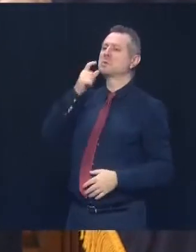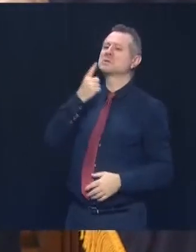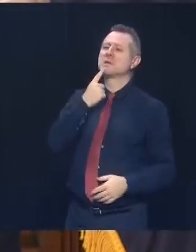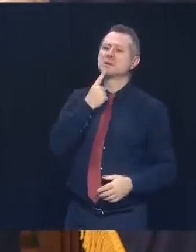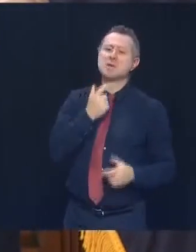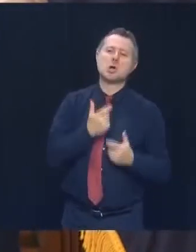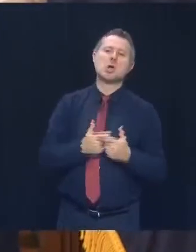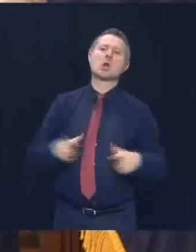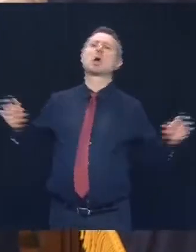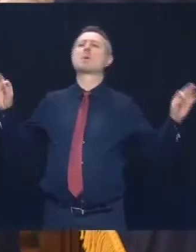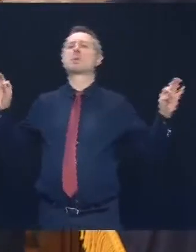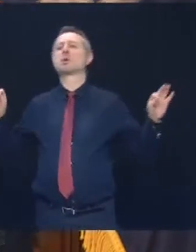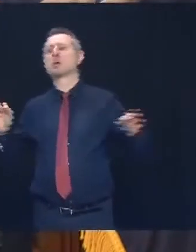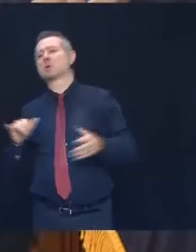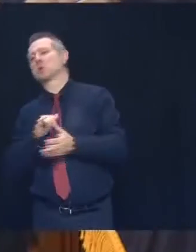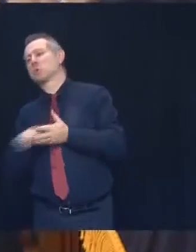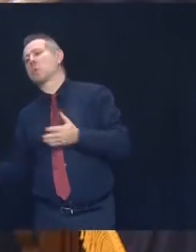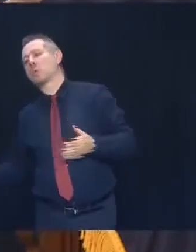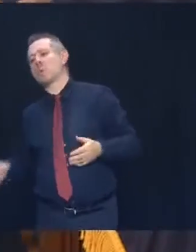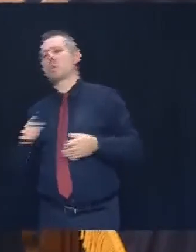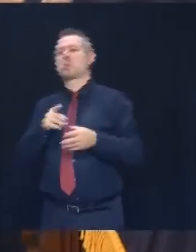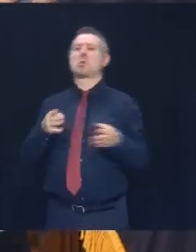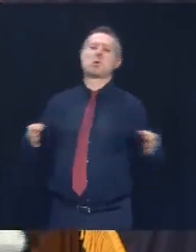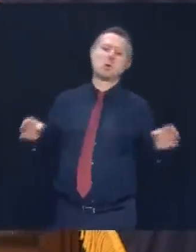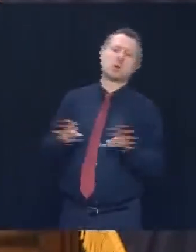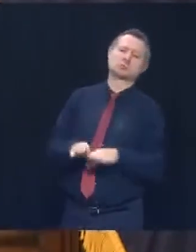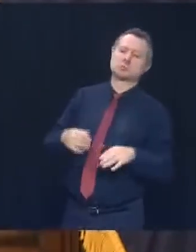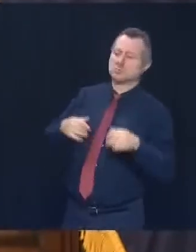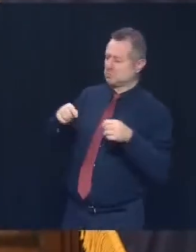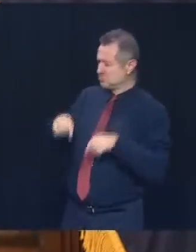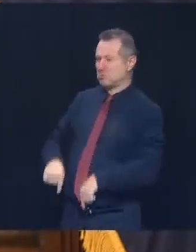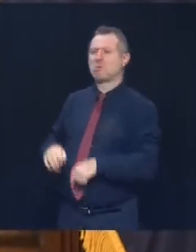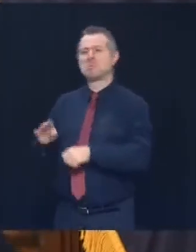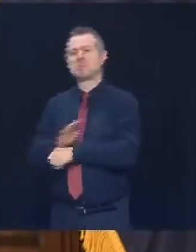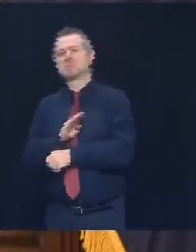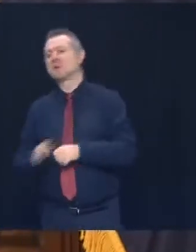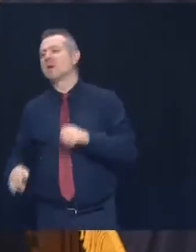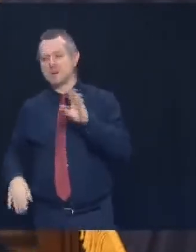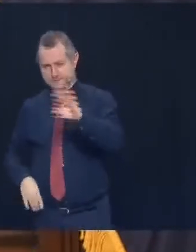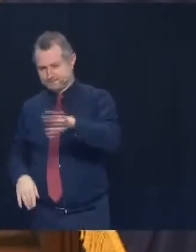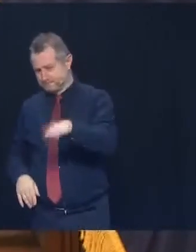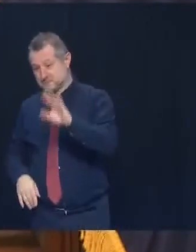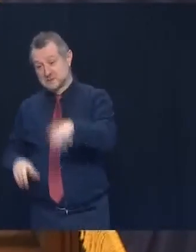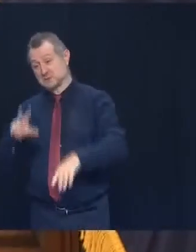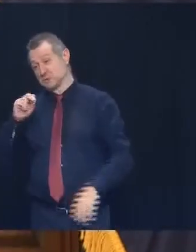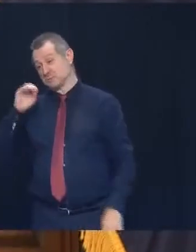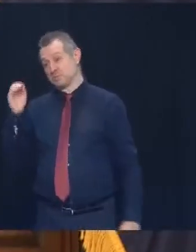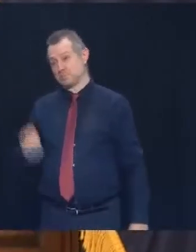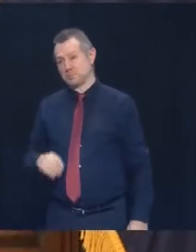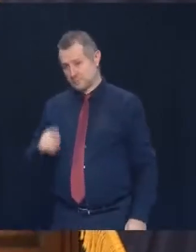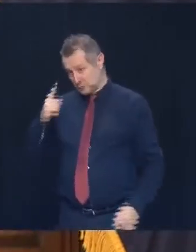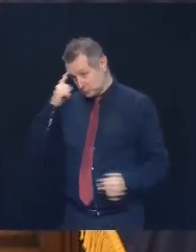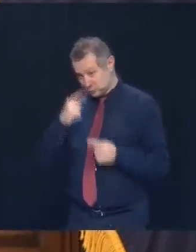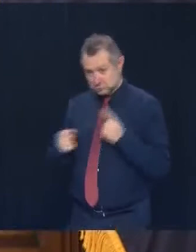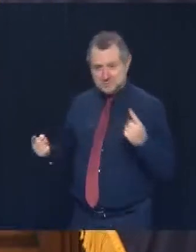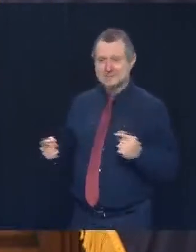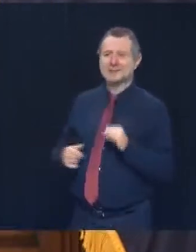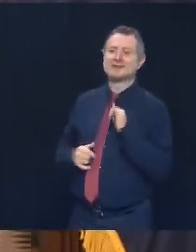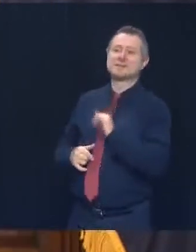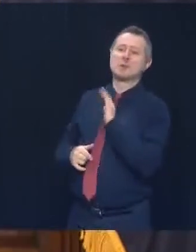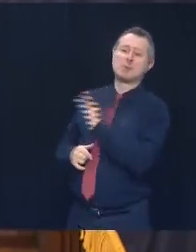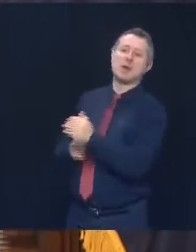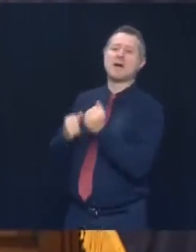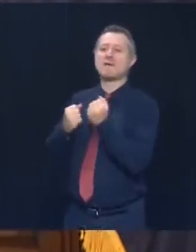York and you're closing them down? Yeah, there's 30% of the people who didn't agree and they had their spokesperson and We had